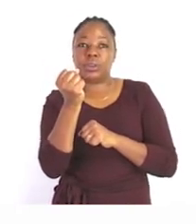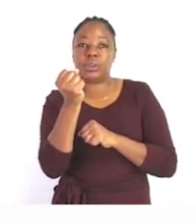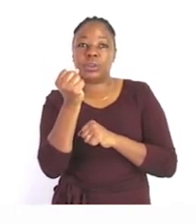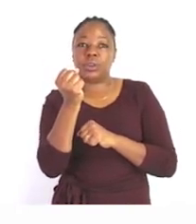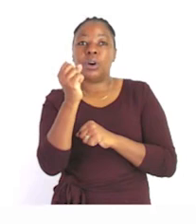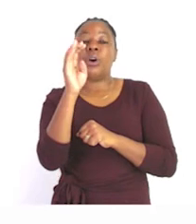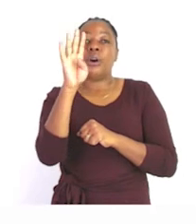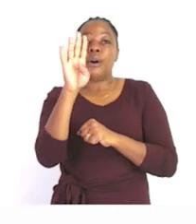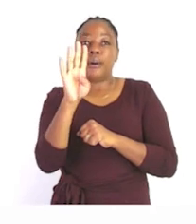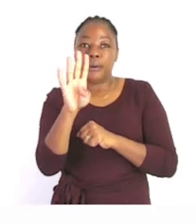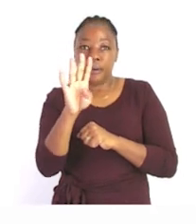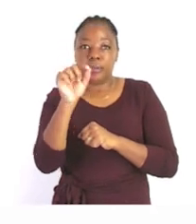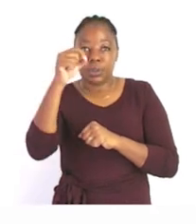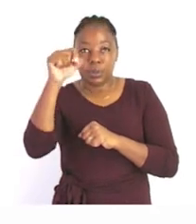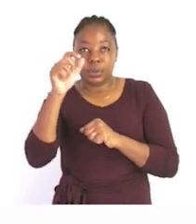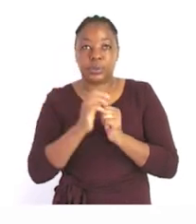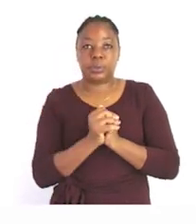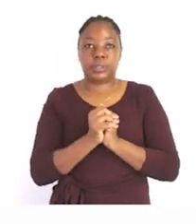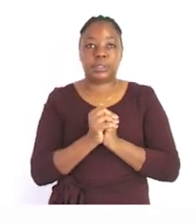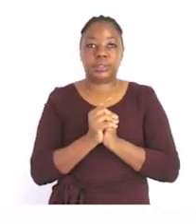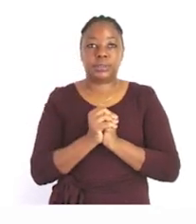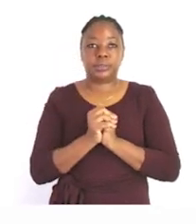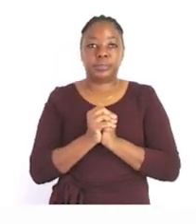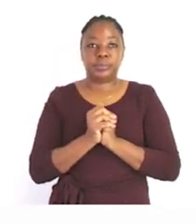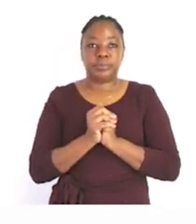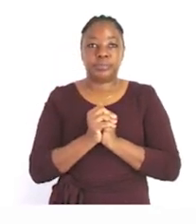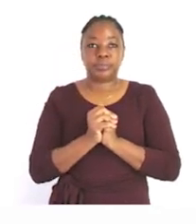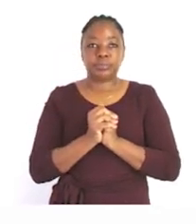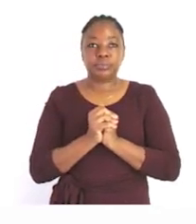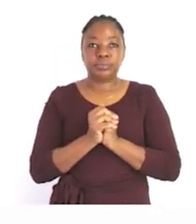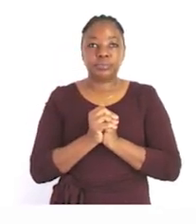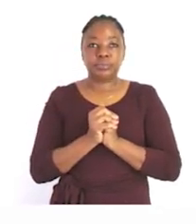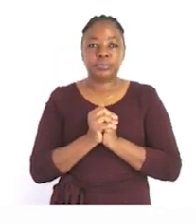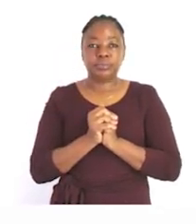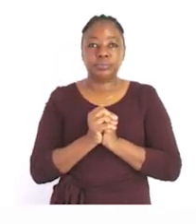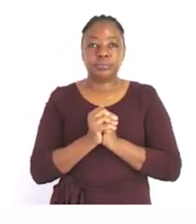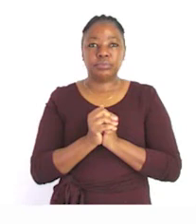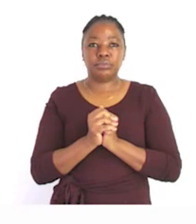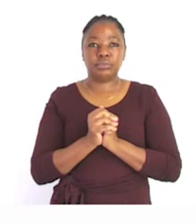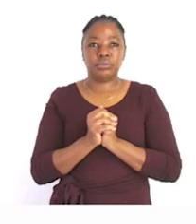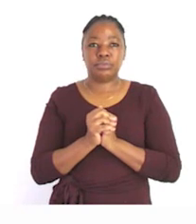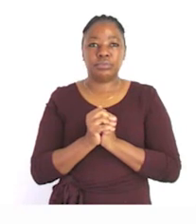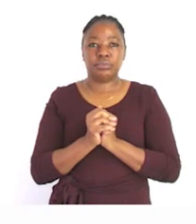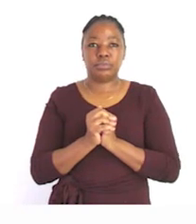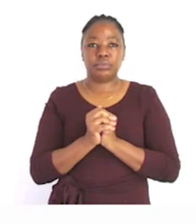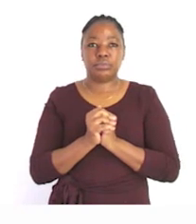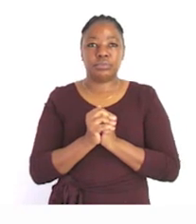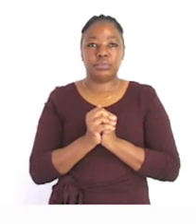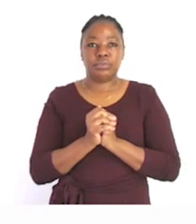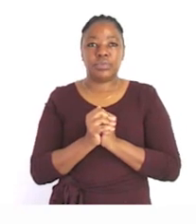of the tens as a bond. So our answer is 40. All we are doing is replacing the